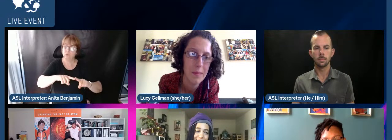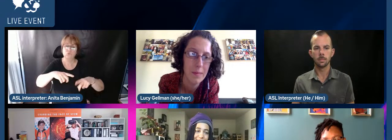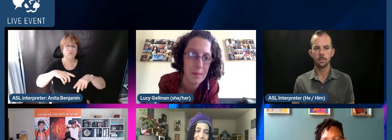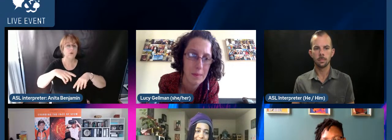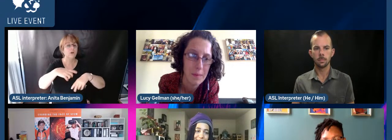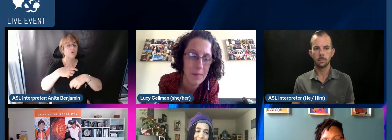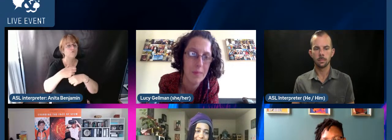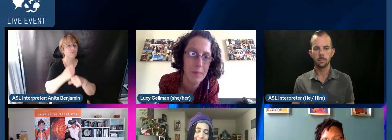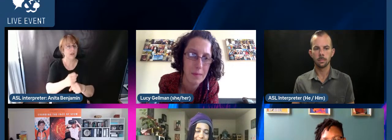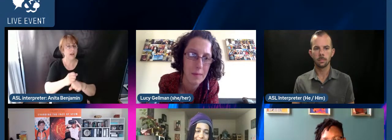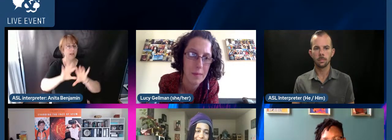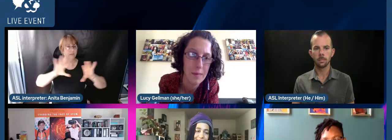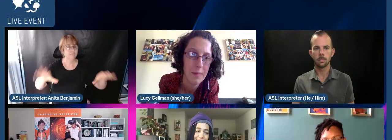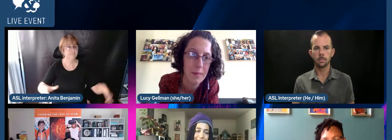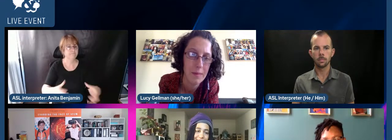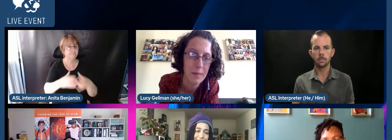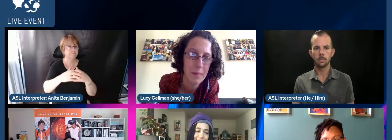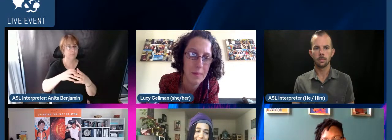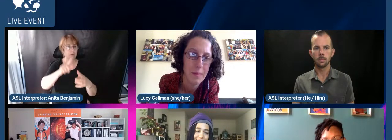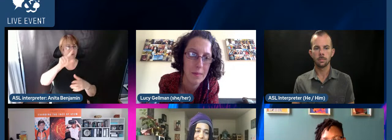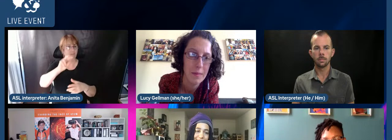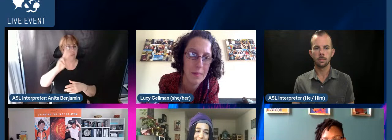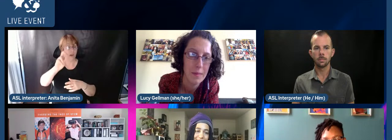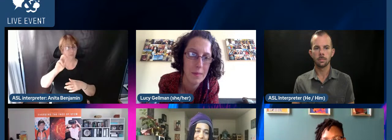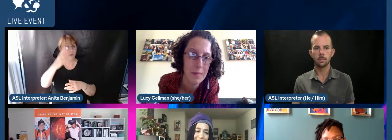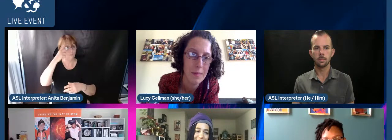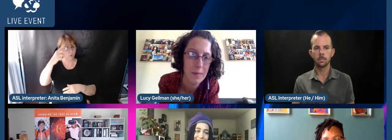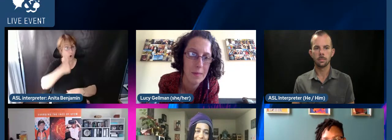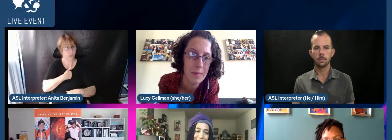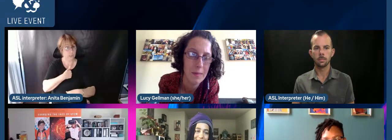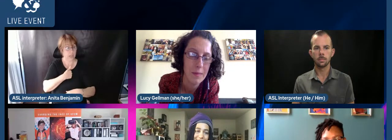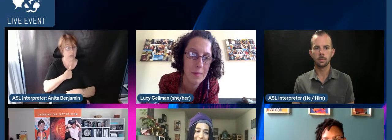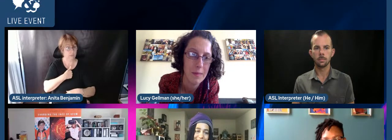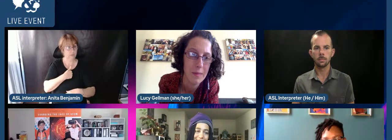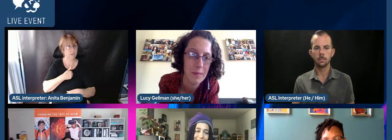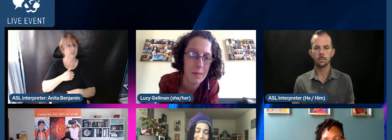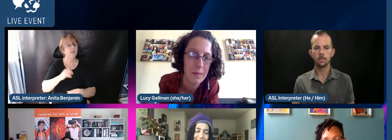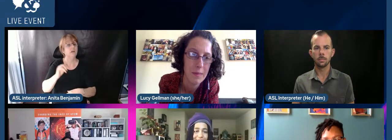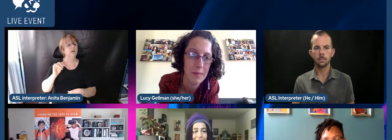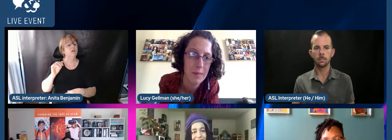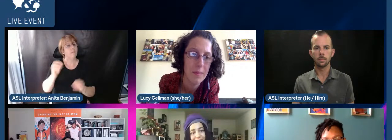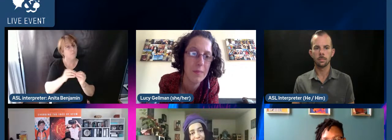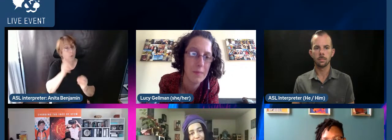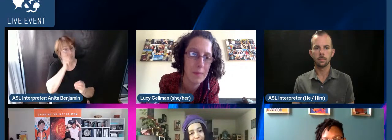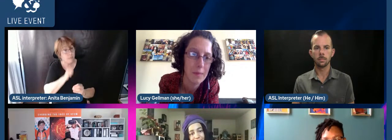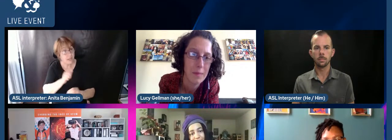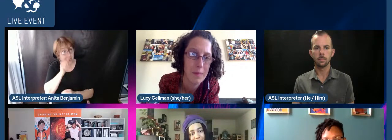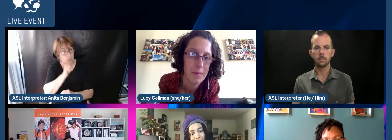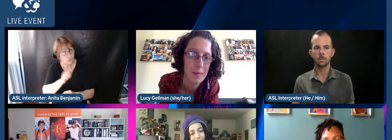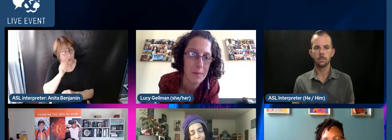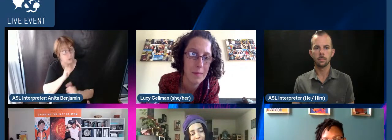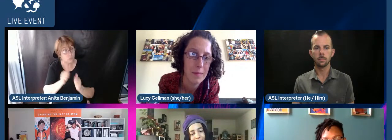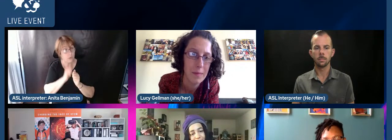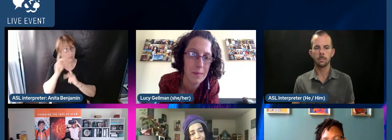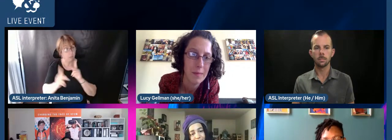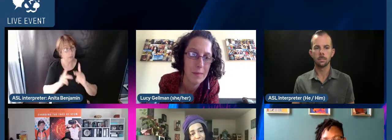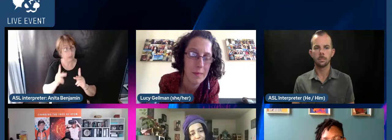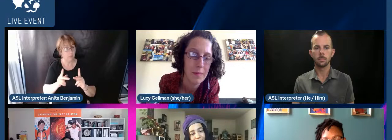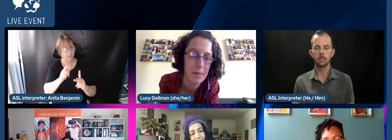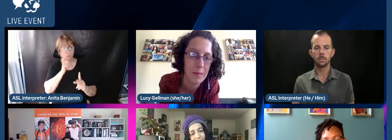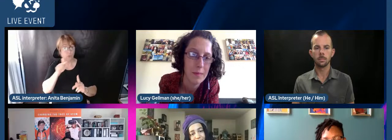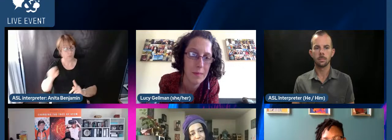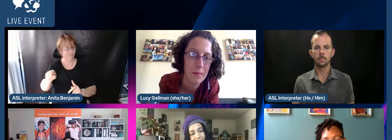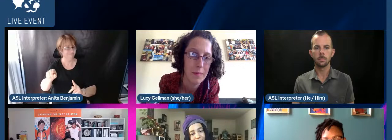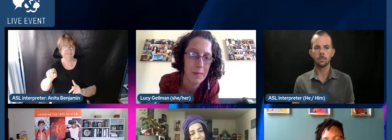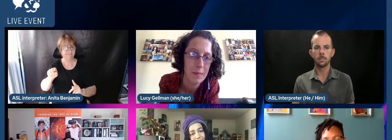of love, right, with ourselves, and be a little more patient with those who don't